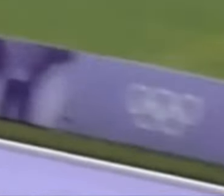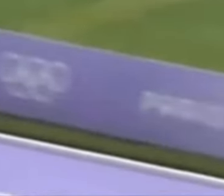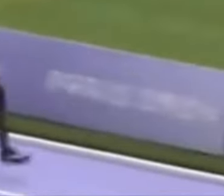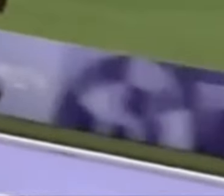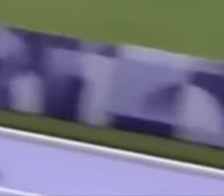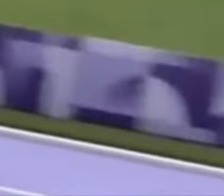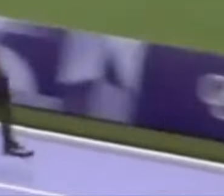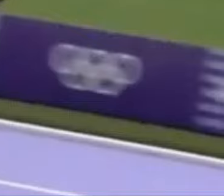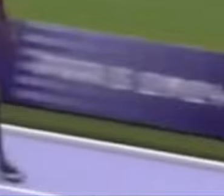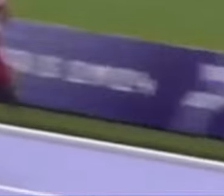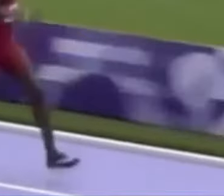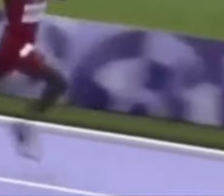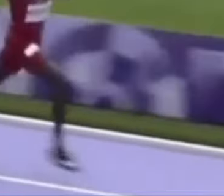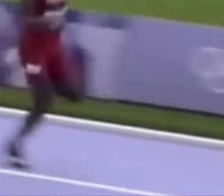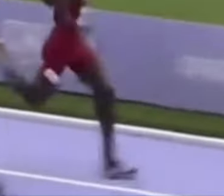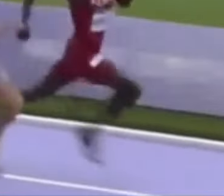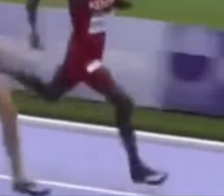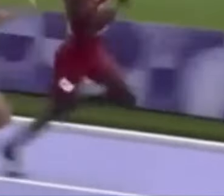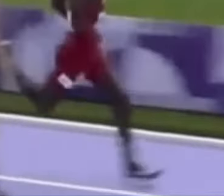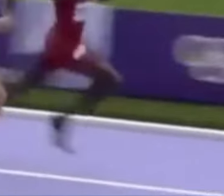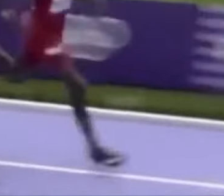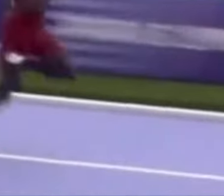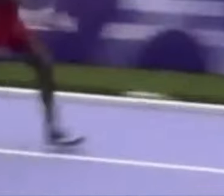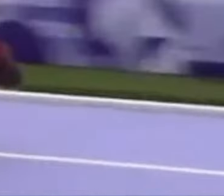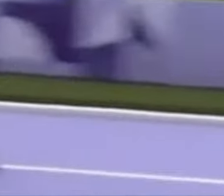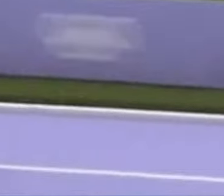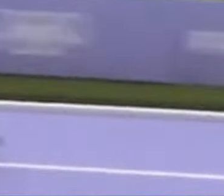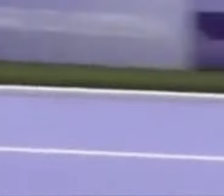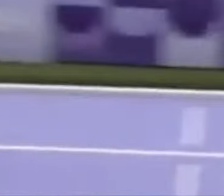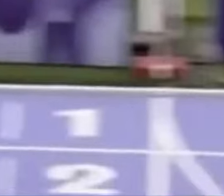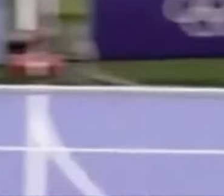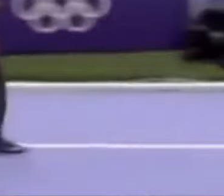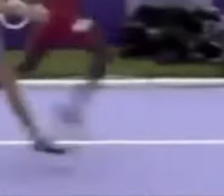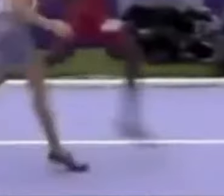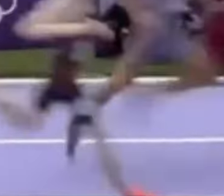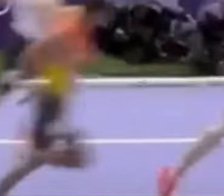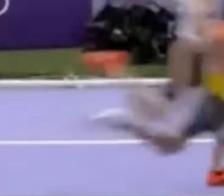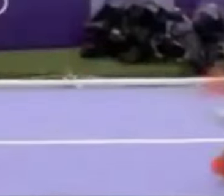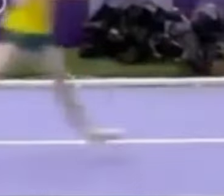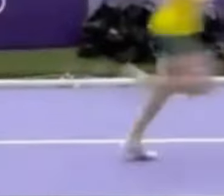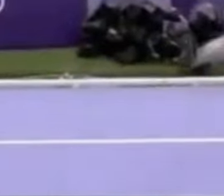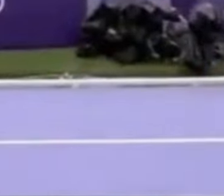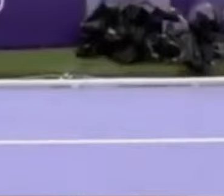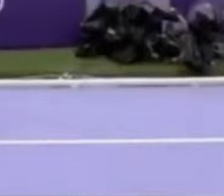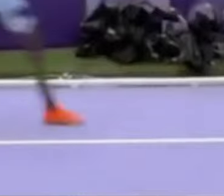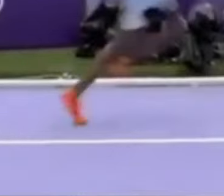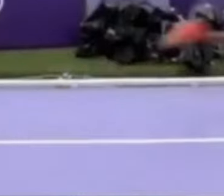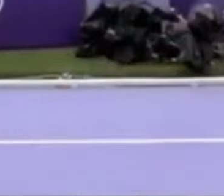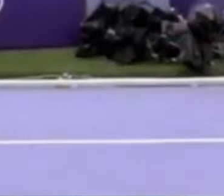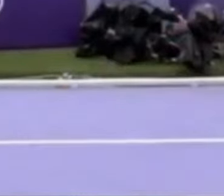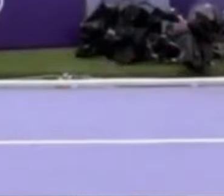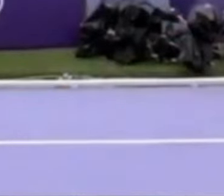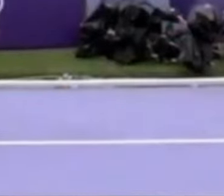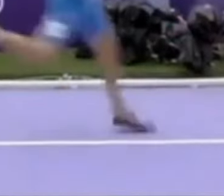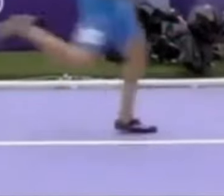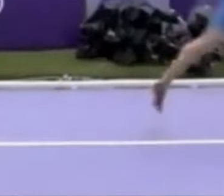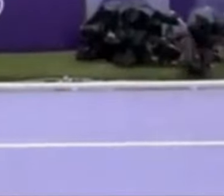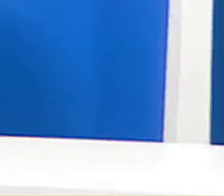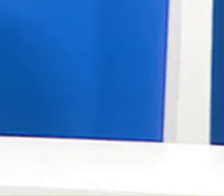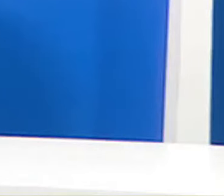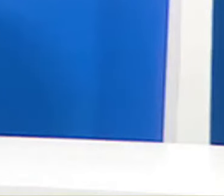start to close. Wanyonyi, hopples trying to run and look around all at the same time. He's going to hold off Bergen for one of those two times much